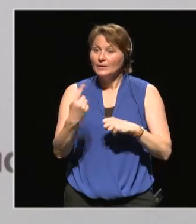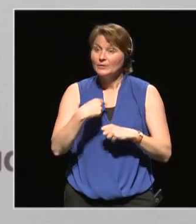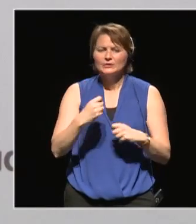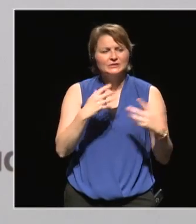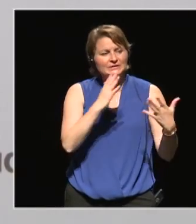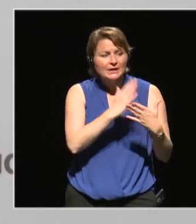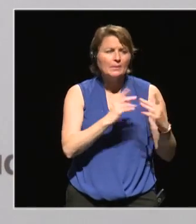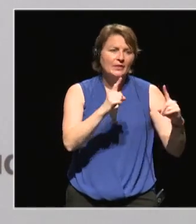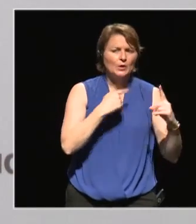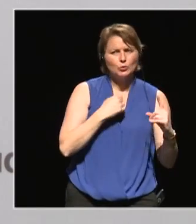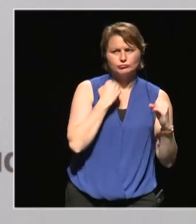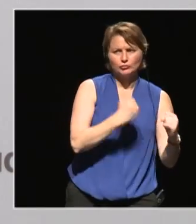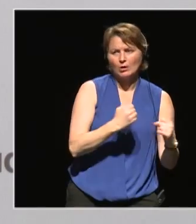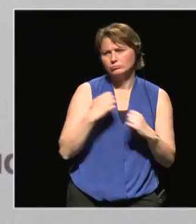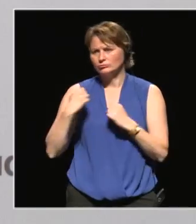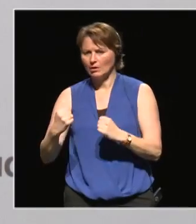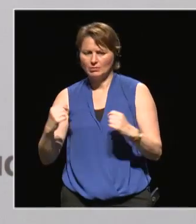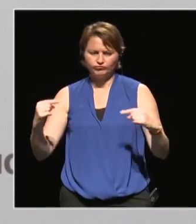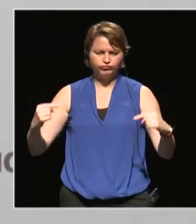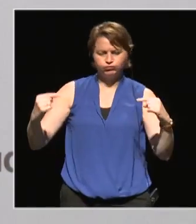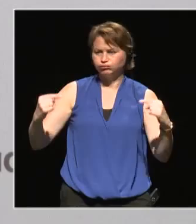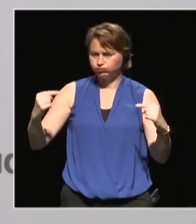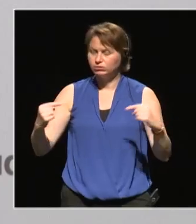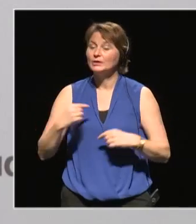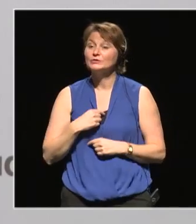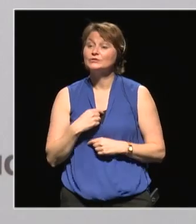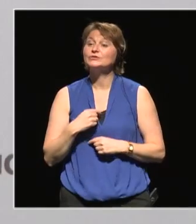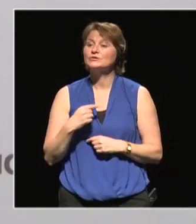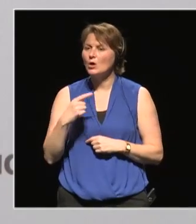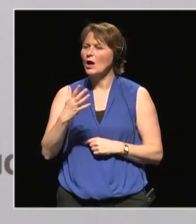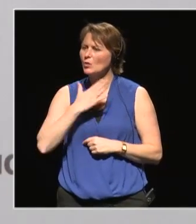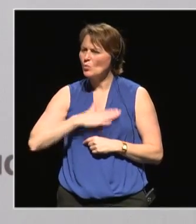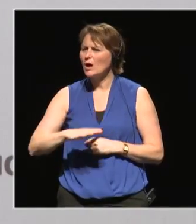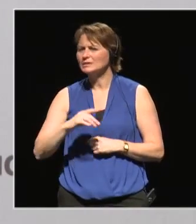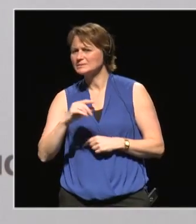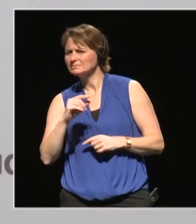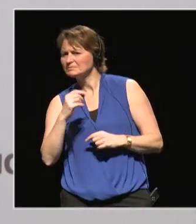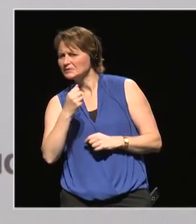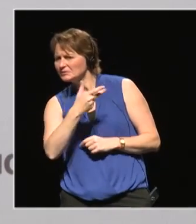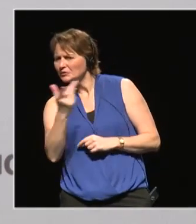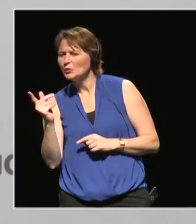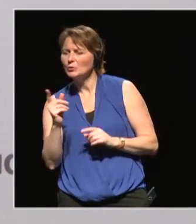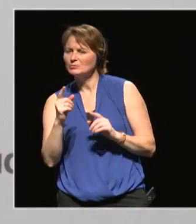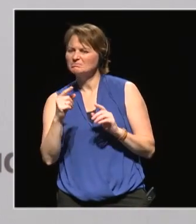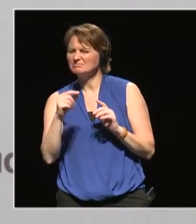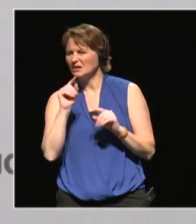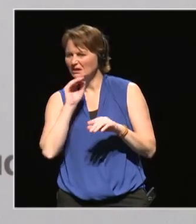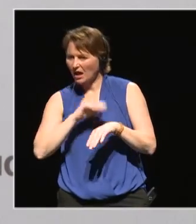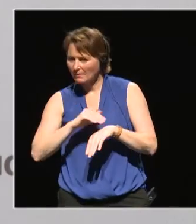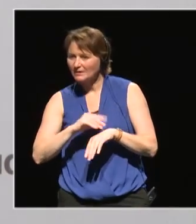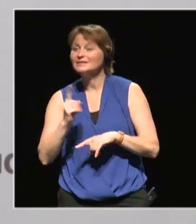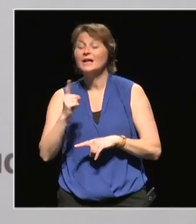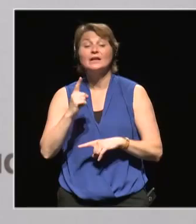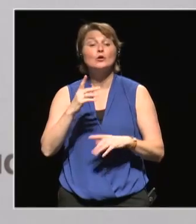panel, I want to take just three or four comments on that positive or negative story. And these are the rules. You please stand